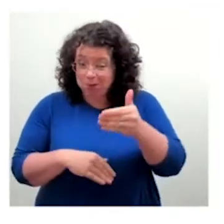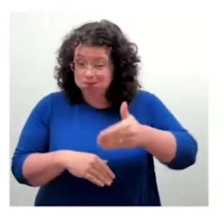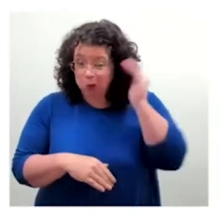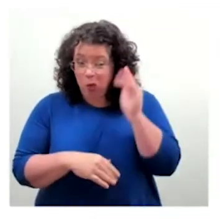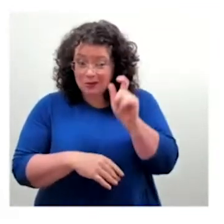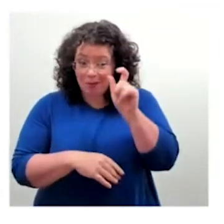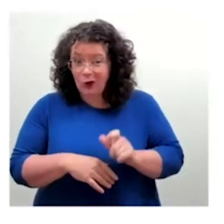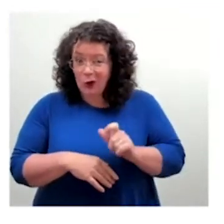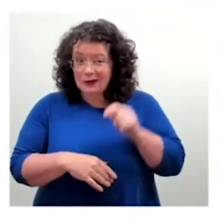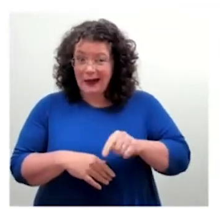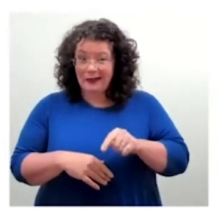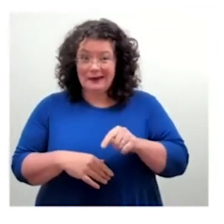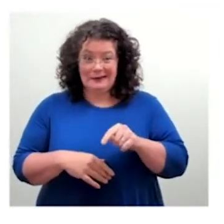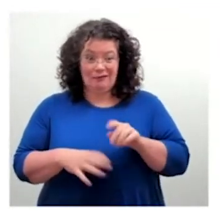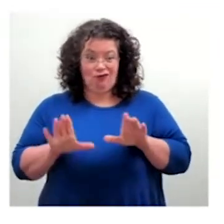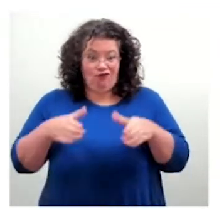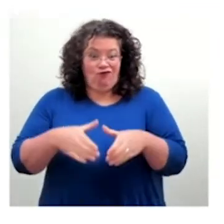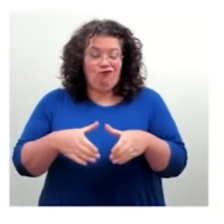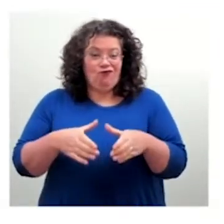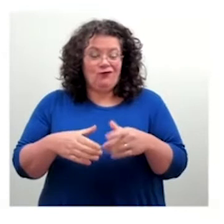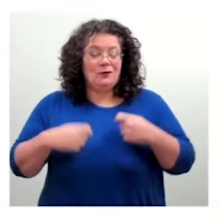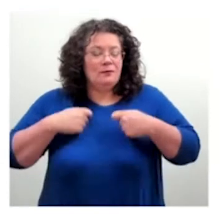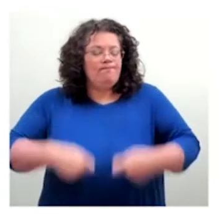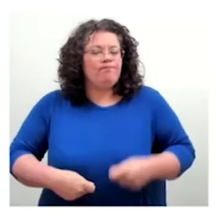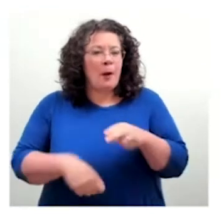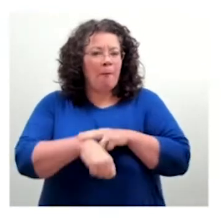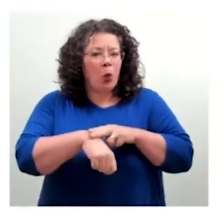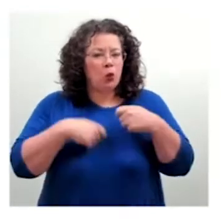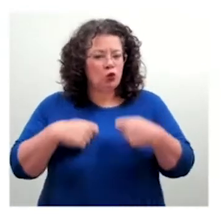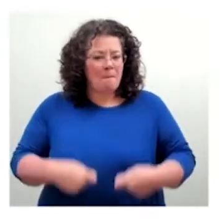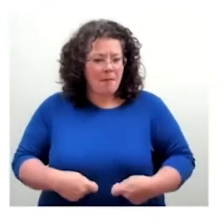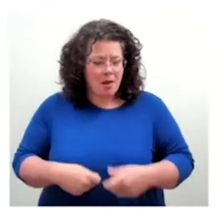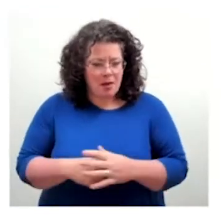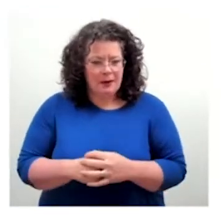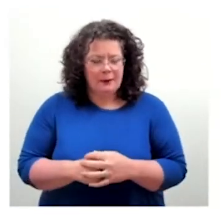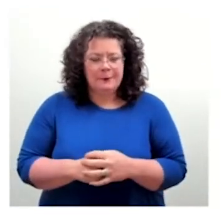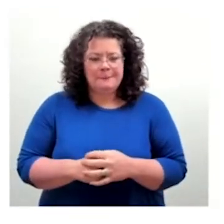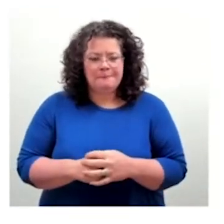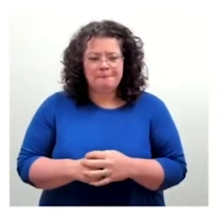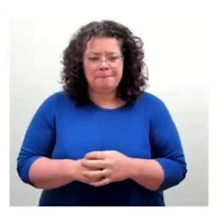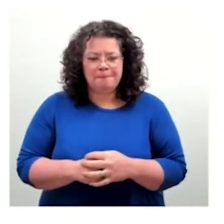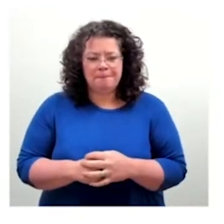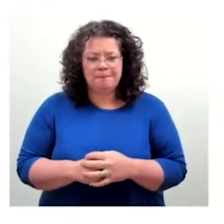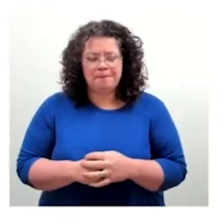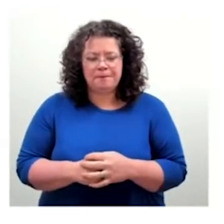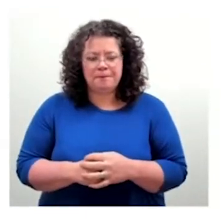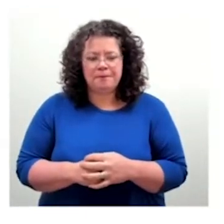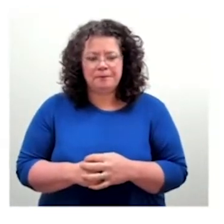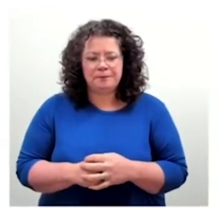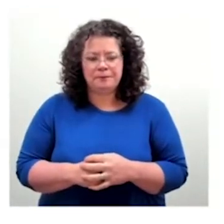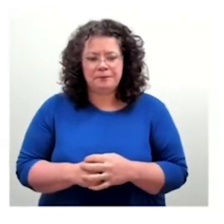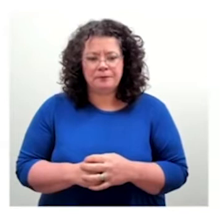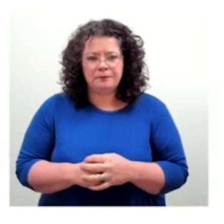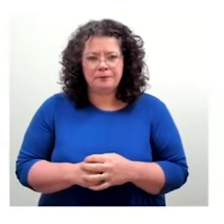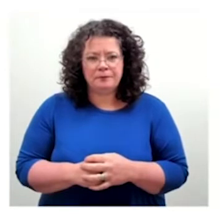Israel fully accessible for all kinds of disabilities and in all spheres of life. And in the last few years, we are working on